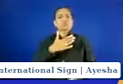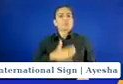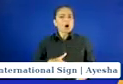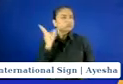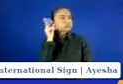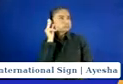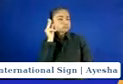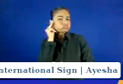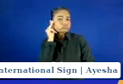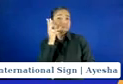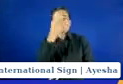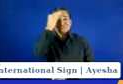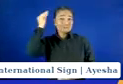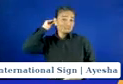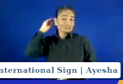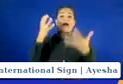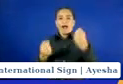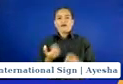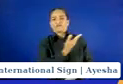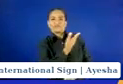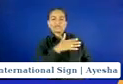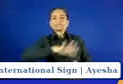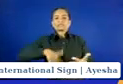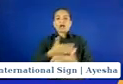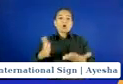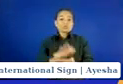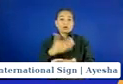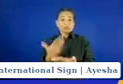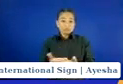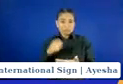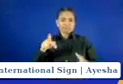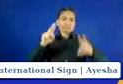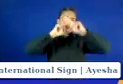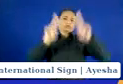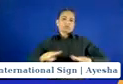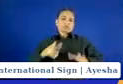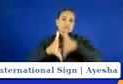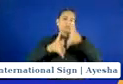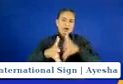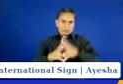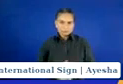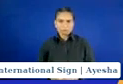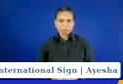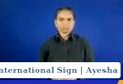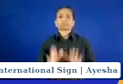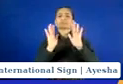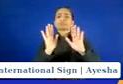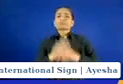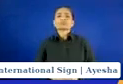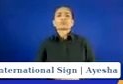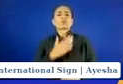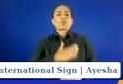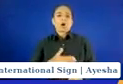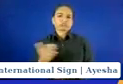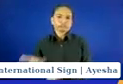from an international perspective. Quickly, let me go through the schedule, the